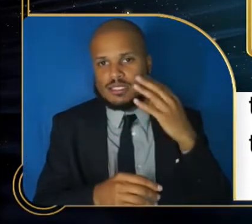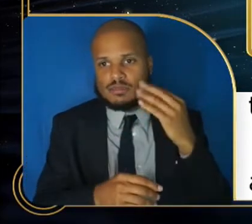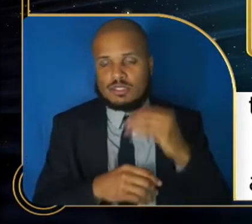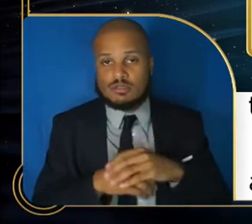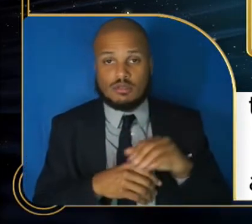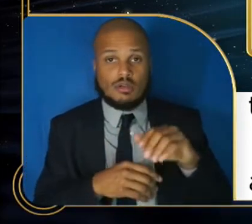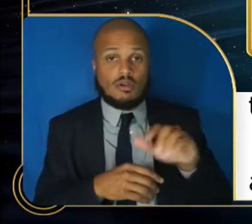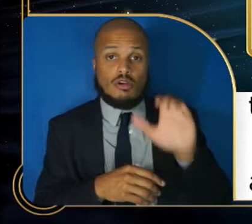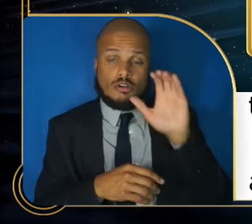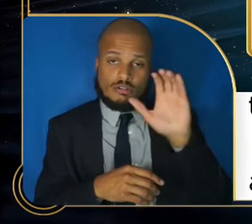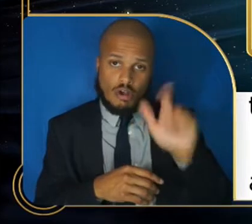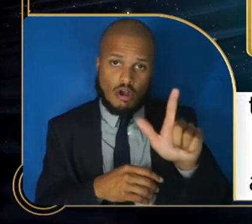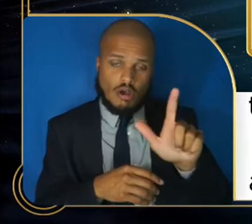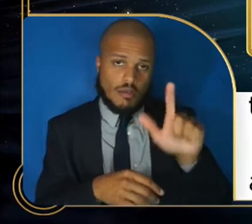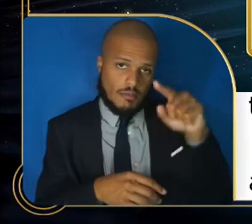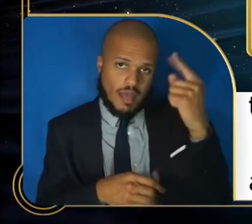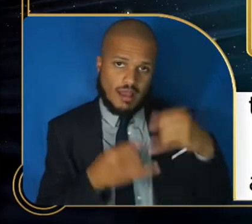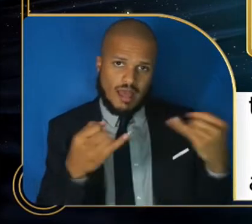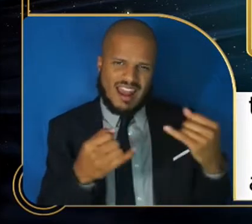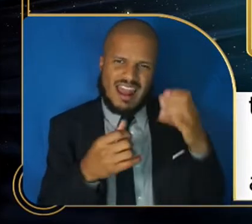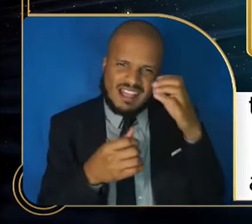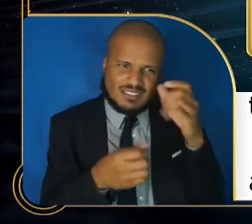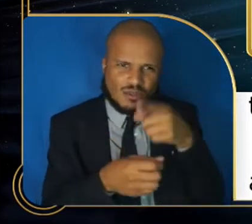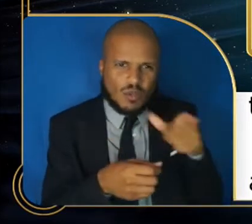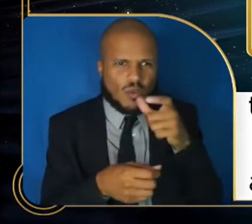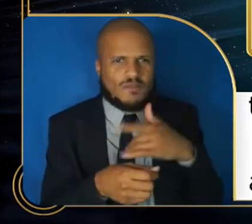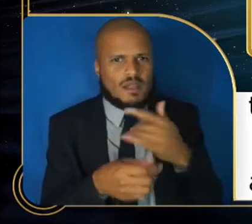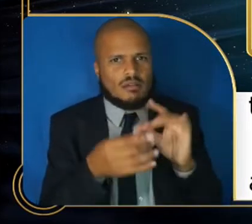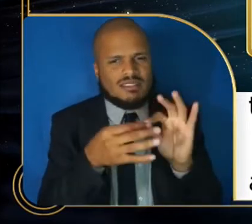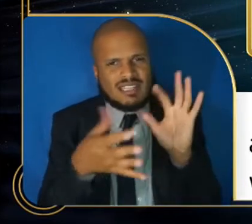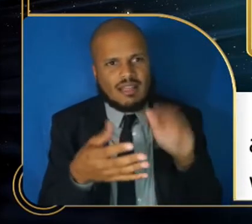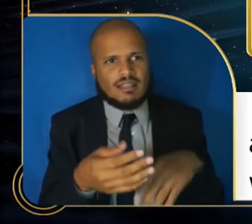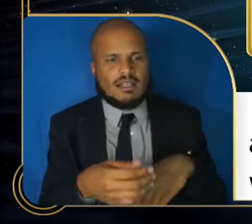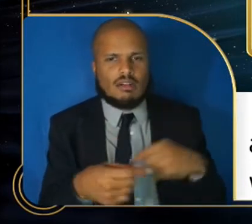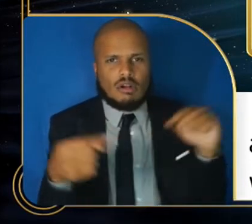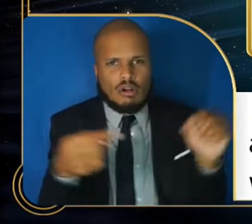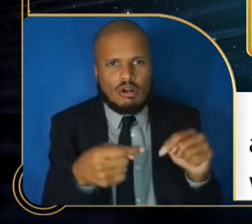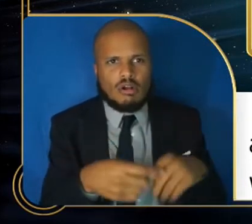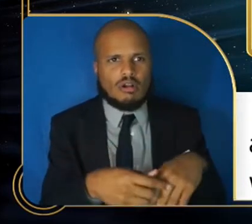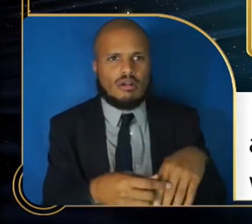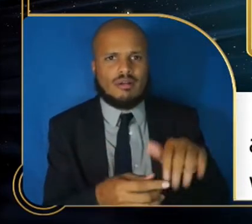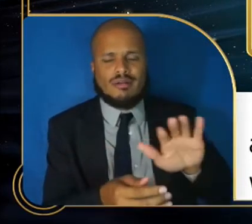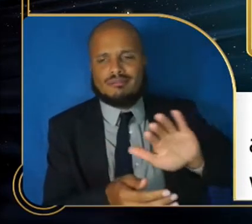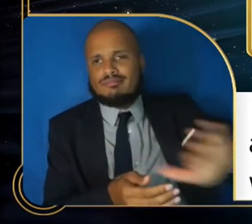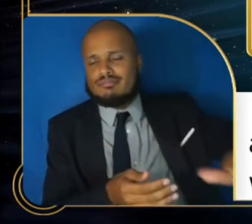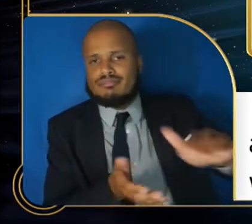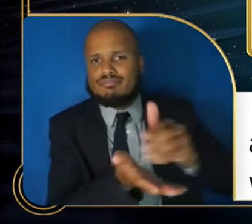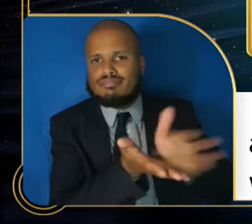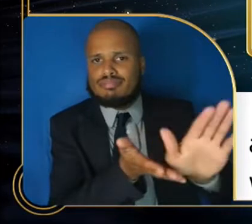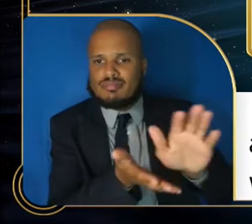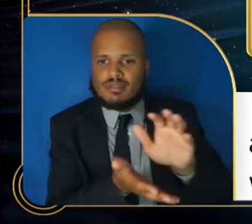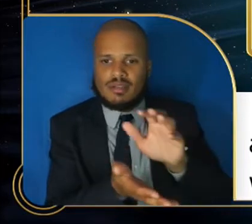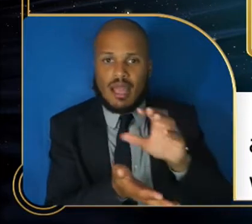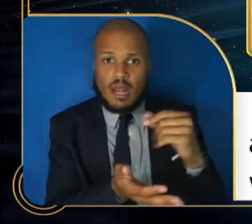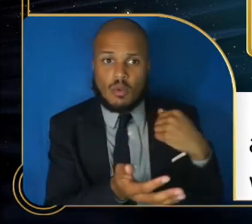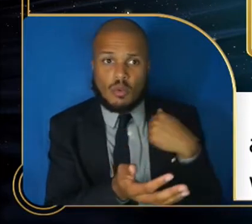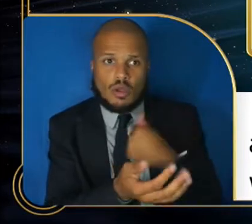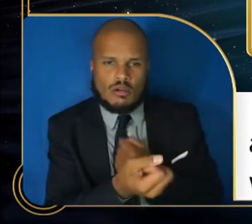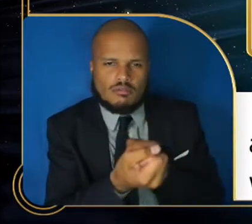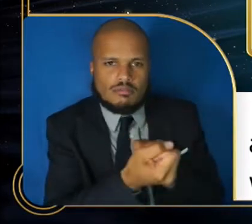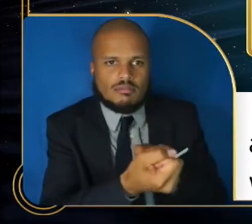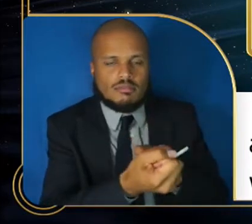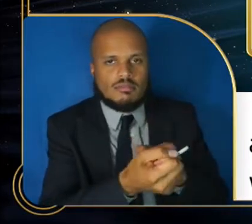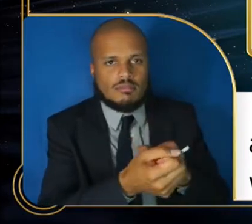BlackLine listen to those who feel disconnected, hurt, invisibilized, pushed to the fringe, and we provide affirmation and support to